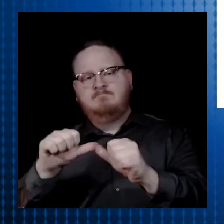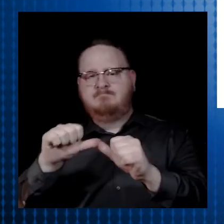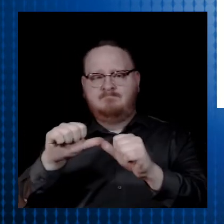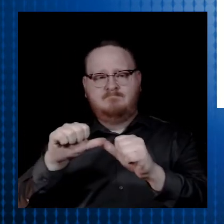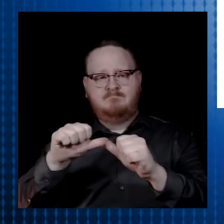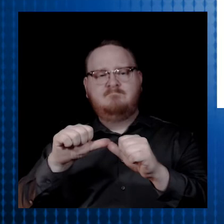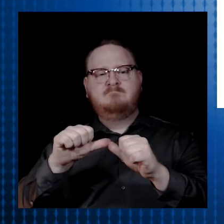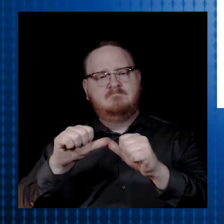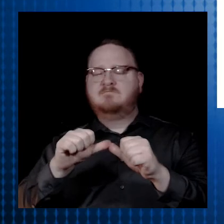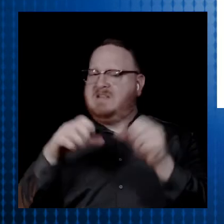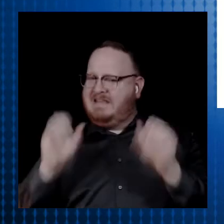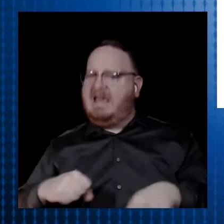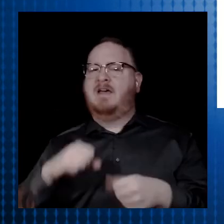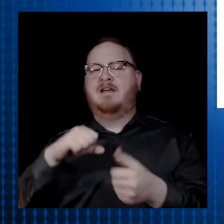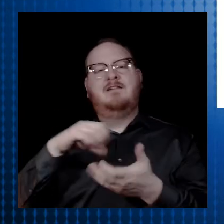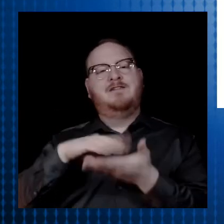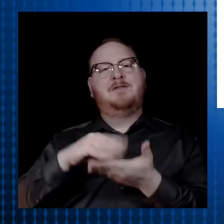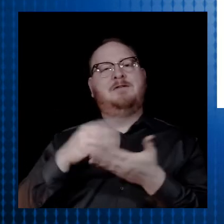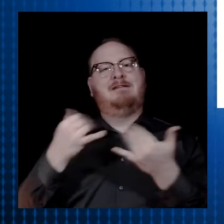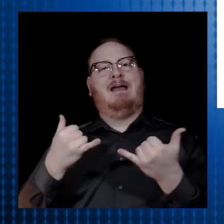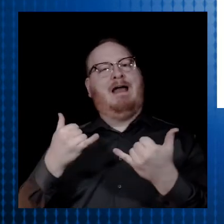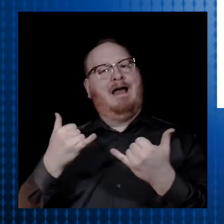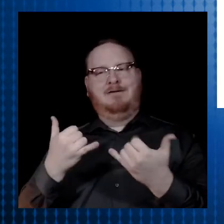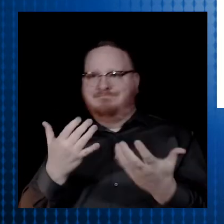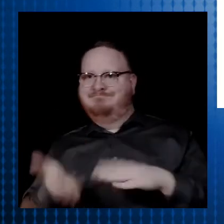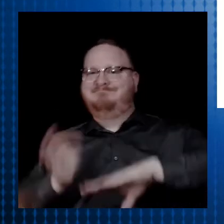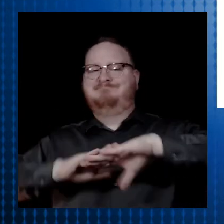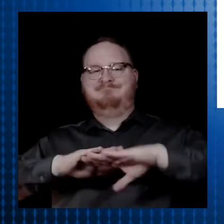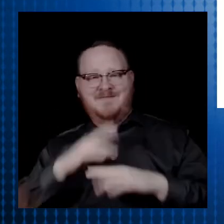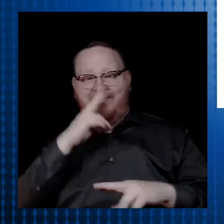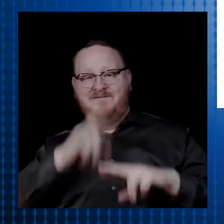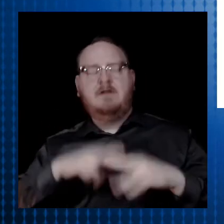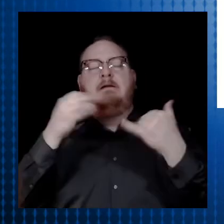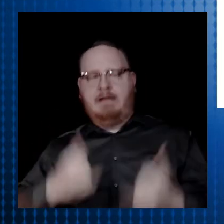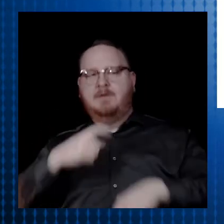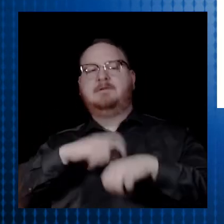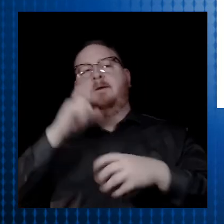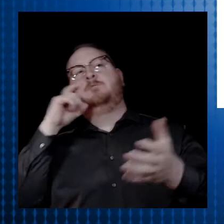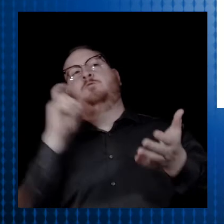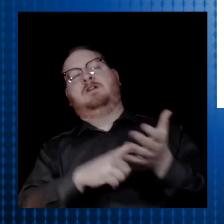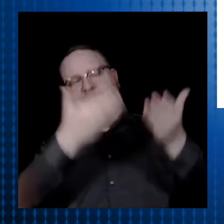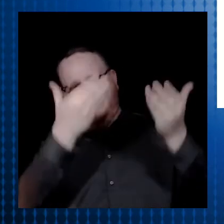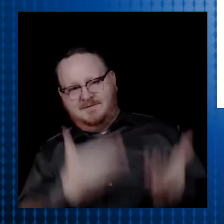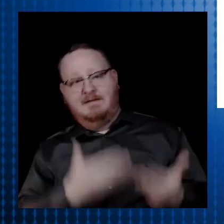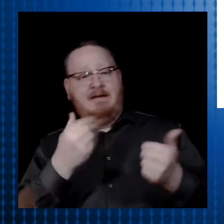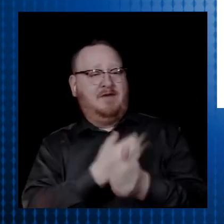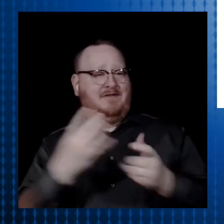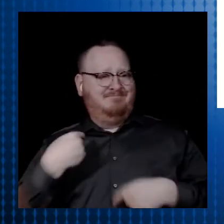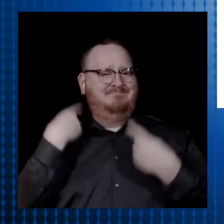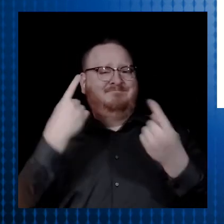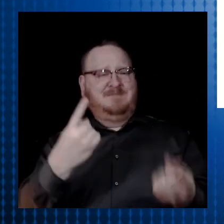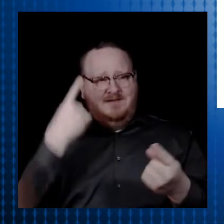learning fun, and that now is the time to acknowledge her for all she has done for students, teachers, and